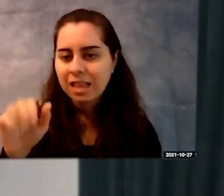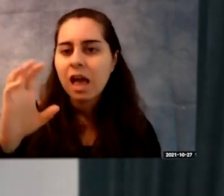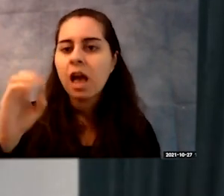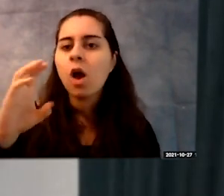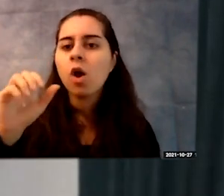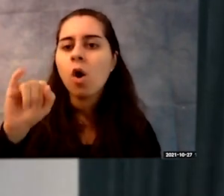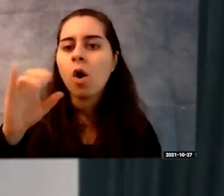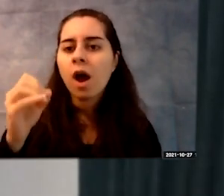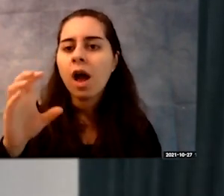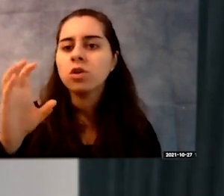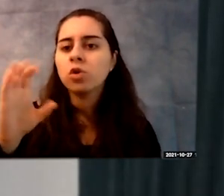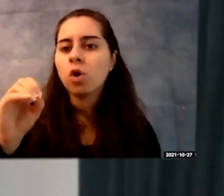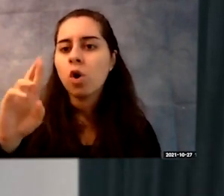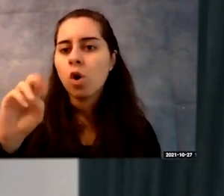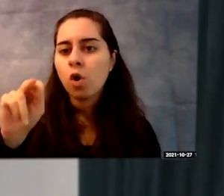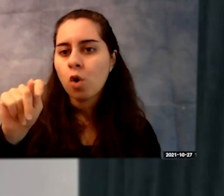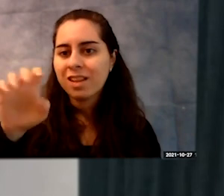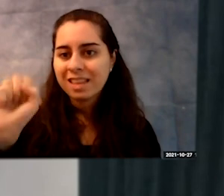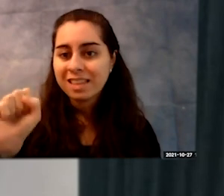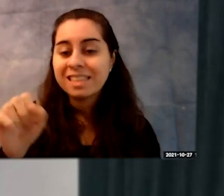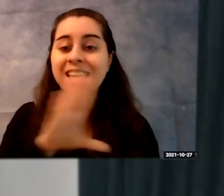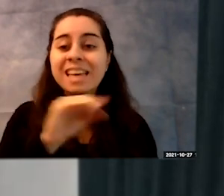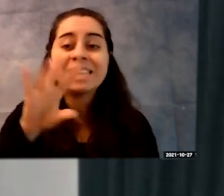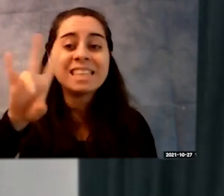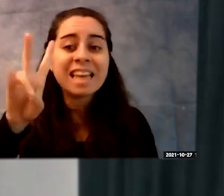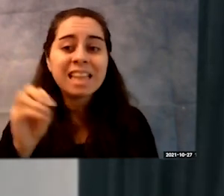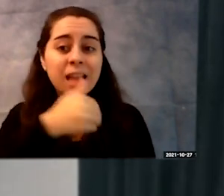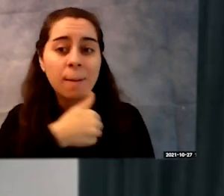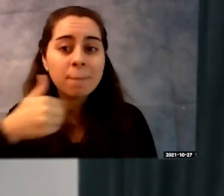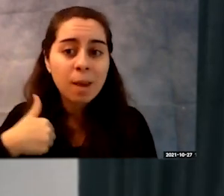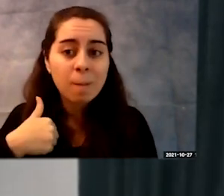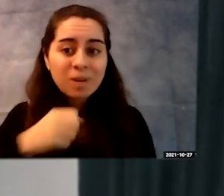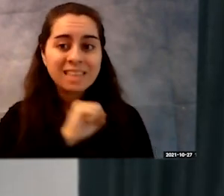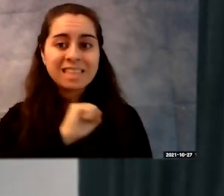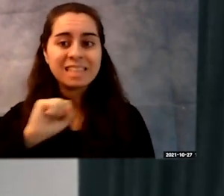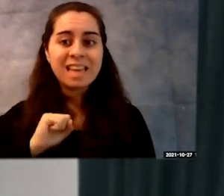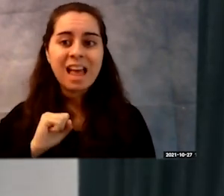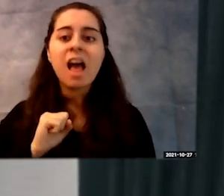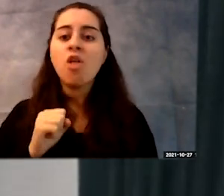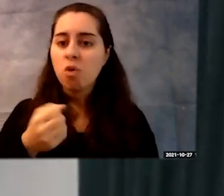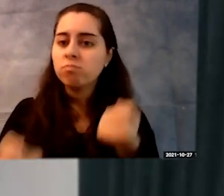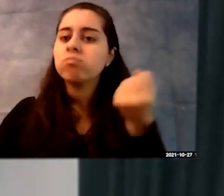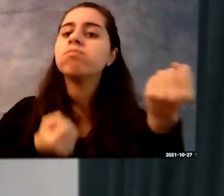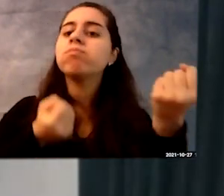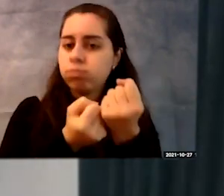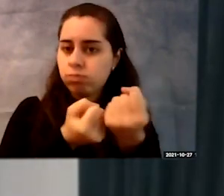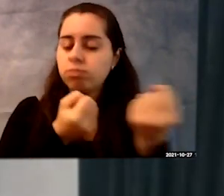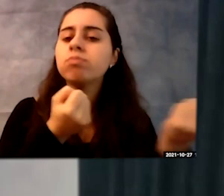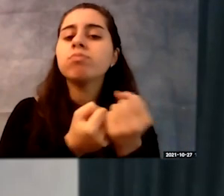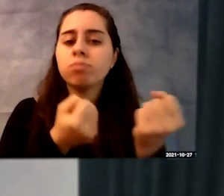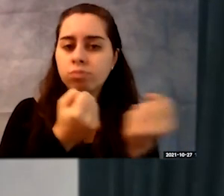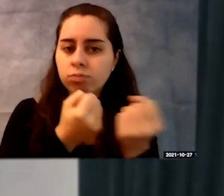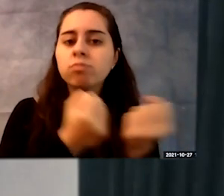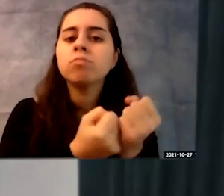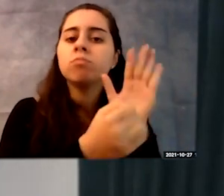70 members in the House. In the Senate, we have bipartisan support for a companion bill led